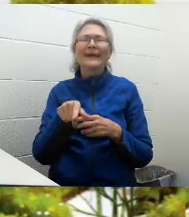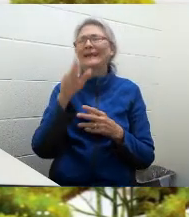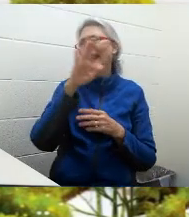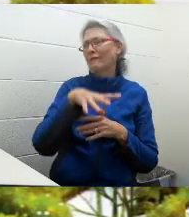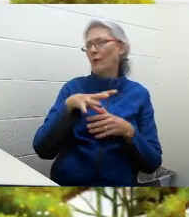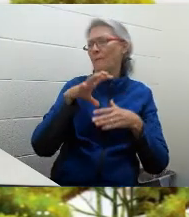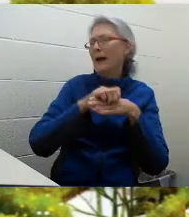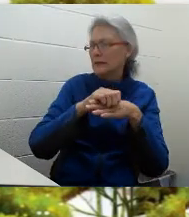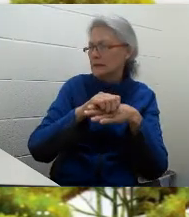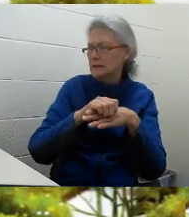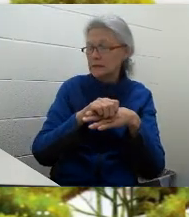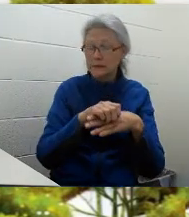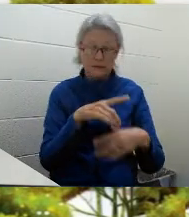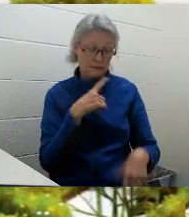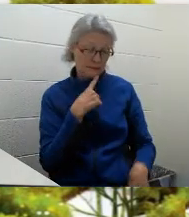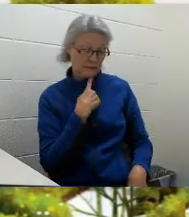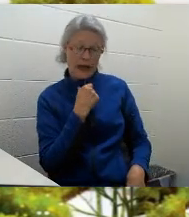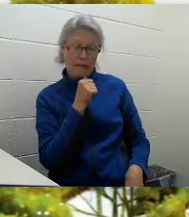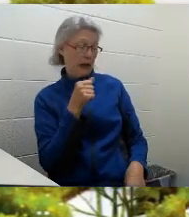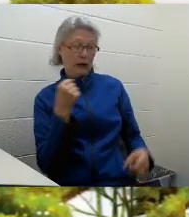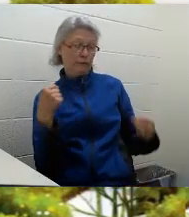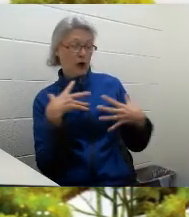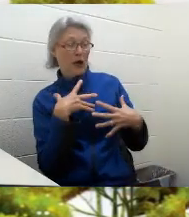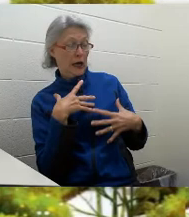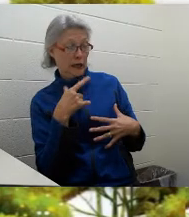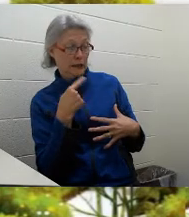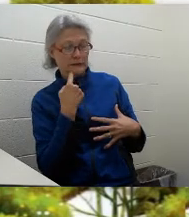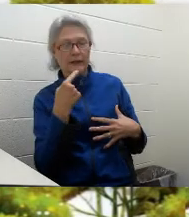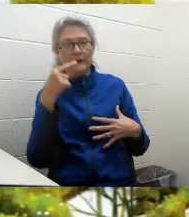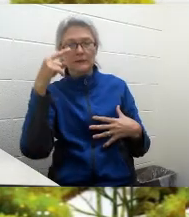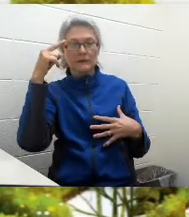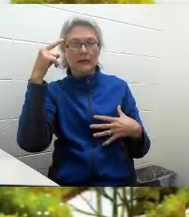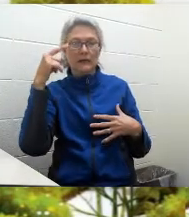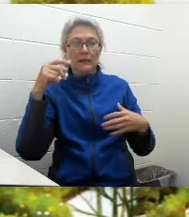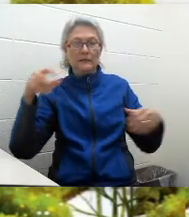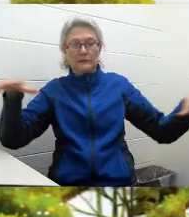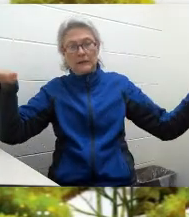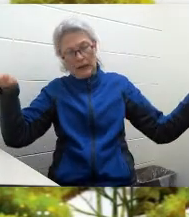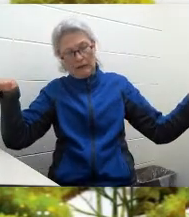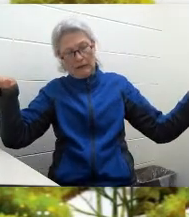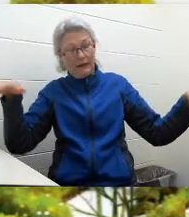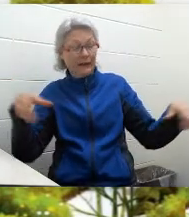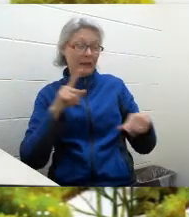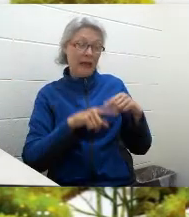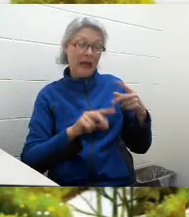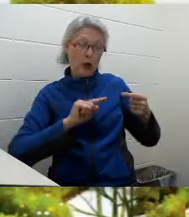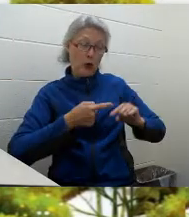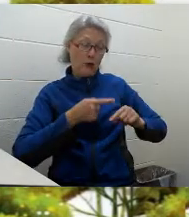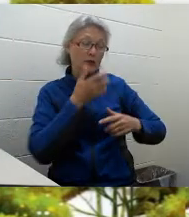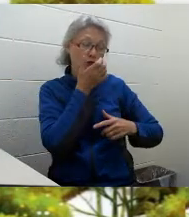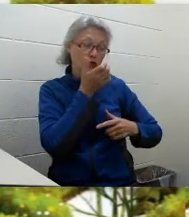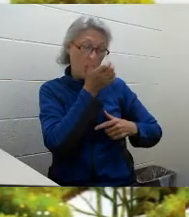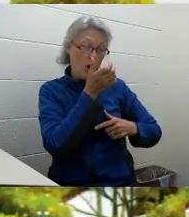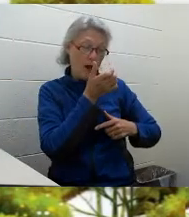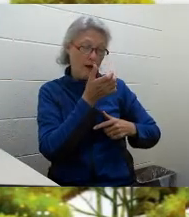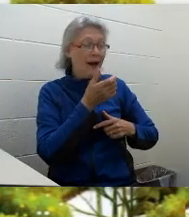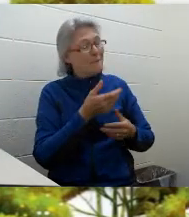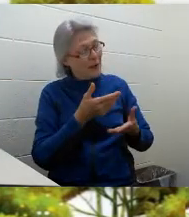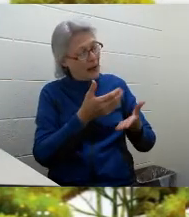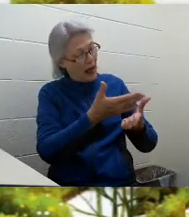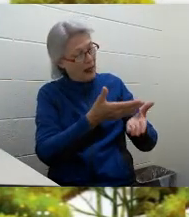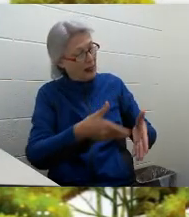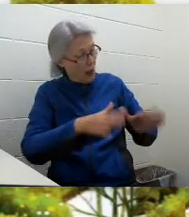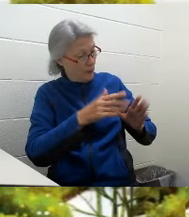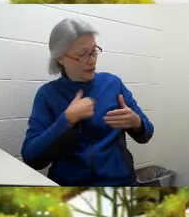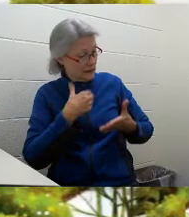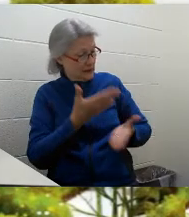never bites. Oh, I'm not afraid, replied the Scarecrow. He can't hurt the straw. Do let me carry that basket